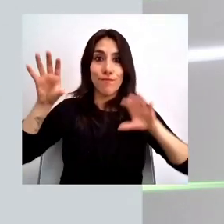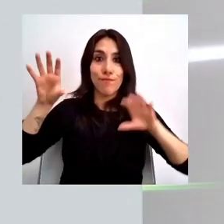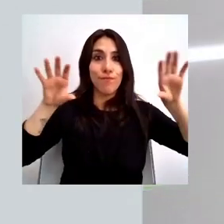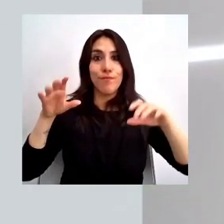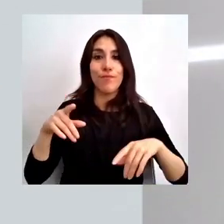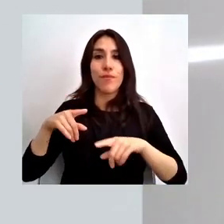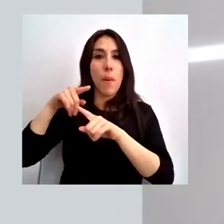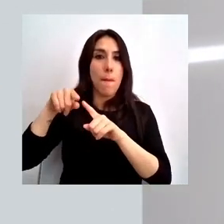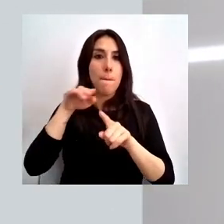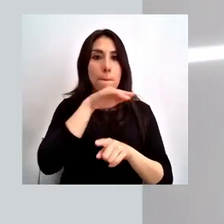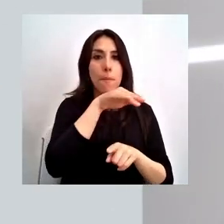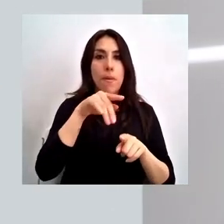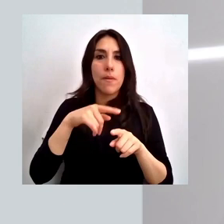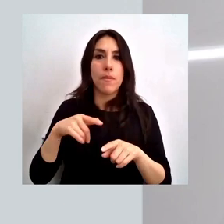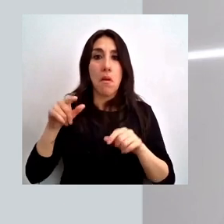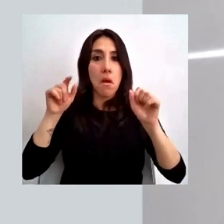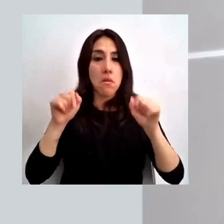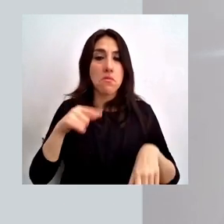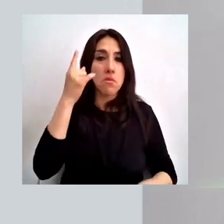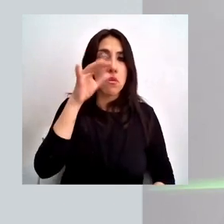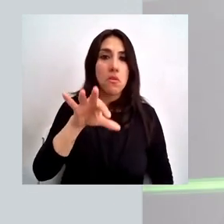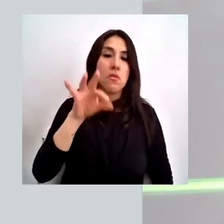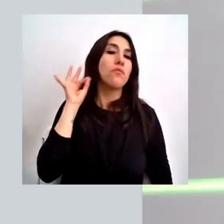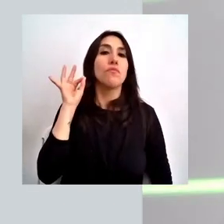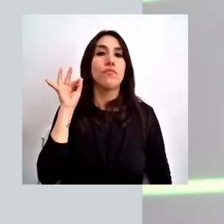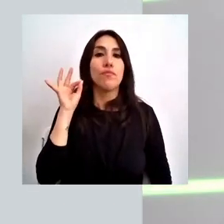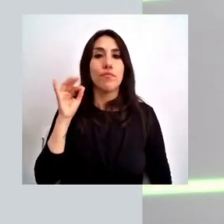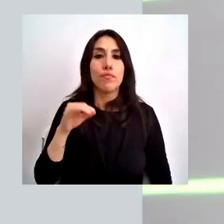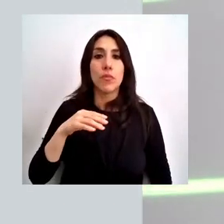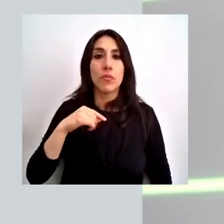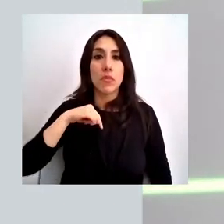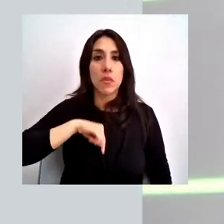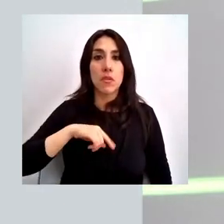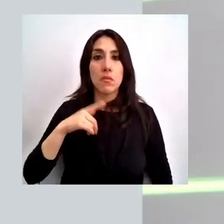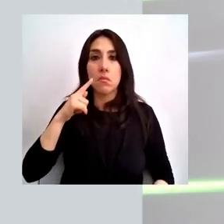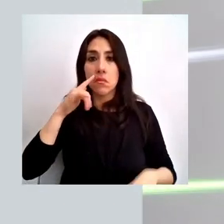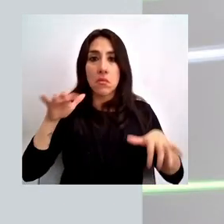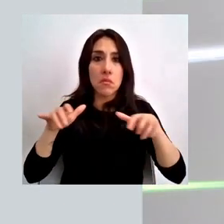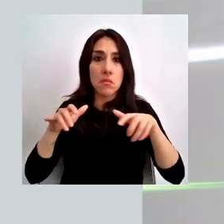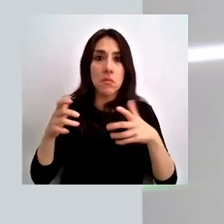again channel schedule for our platforms.